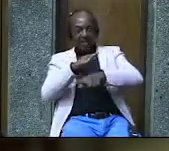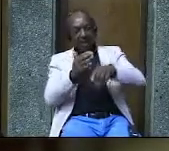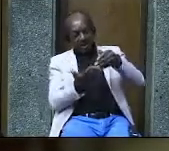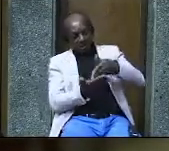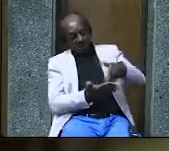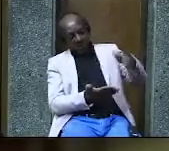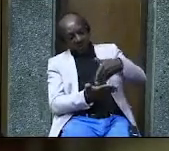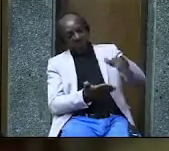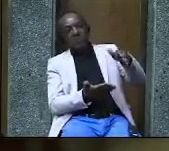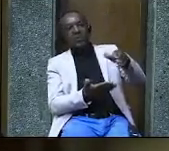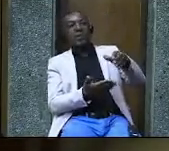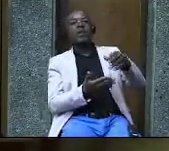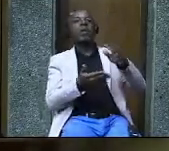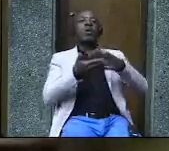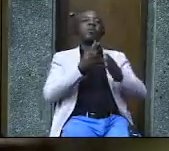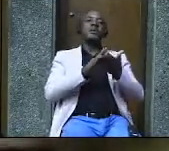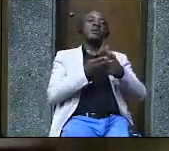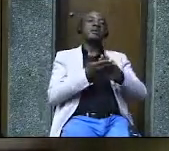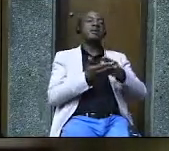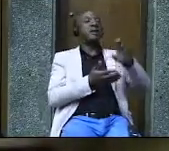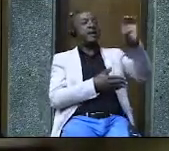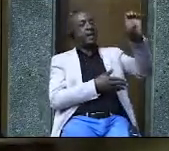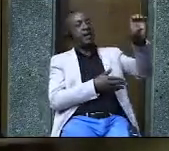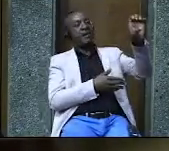it was established through